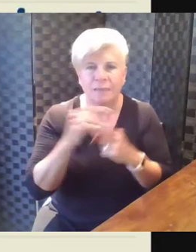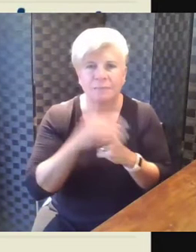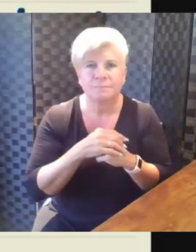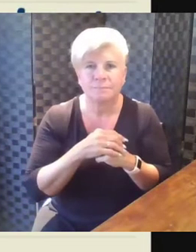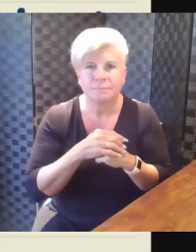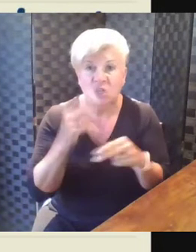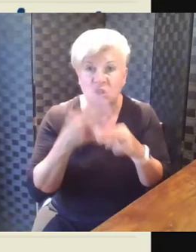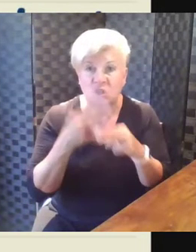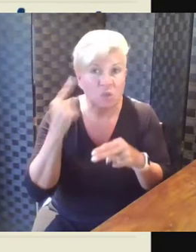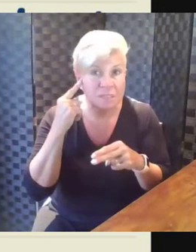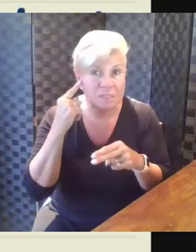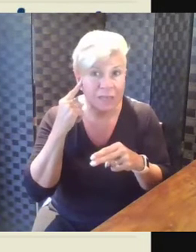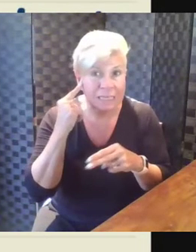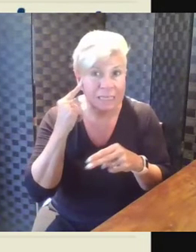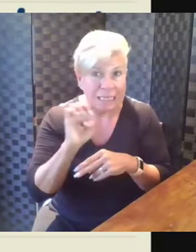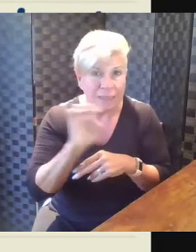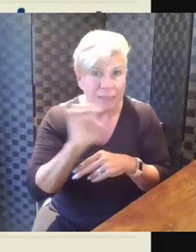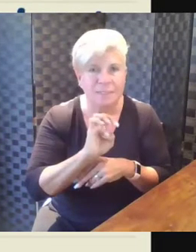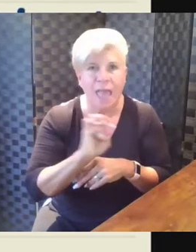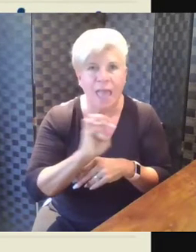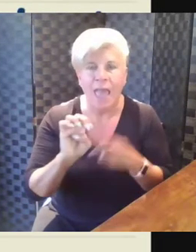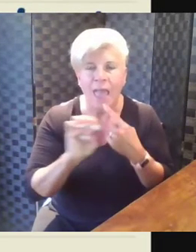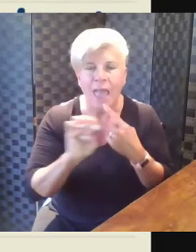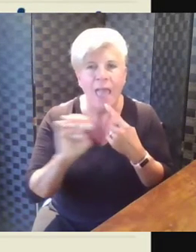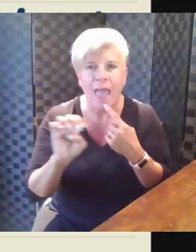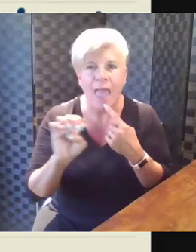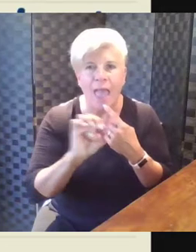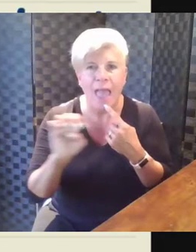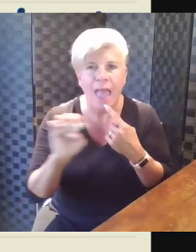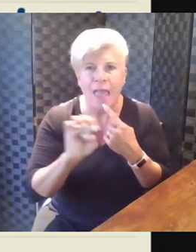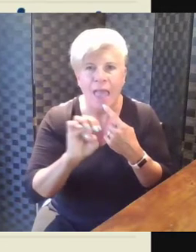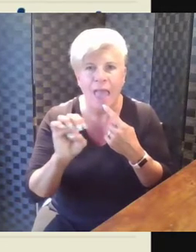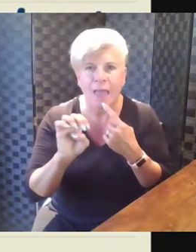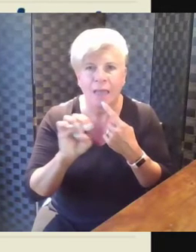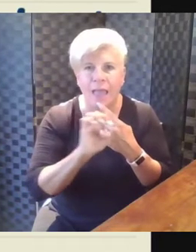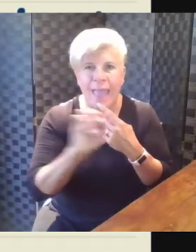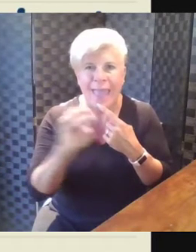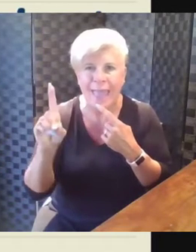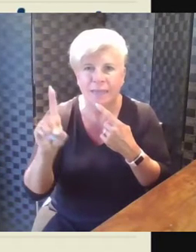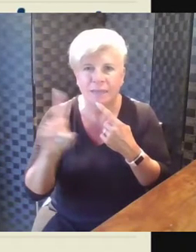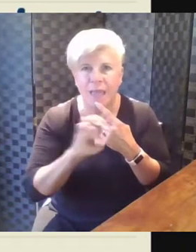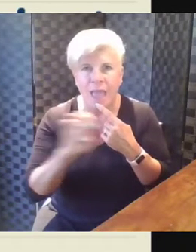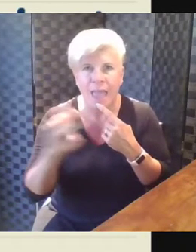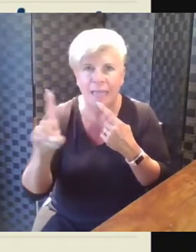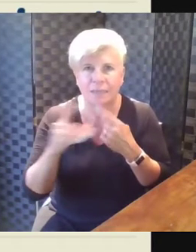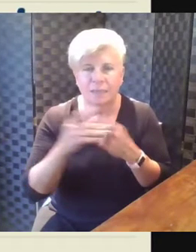The short sound for the letter E is E, as in ed,